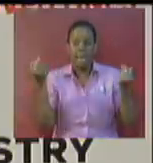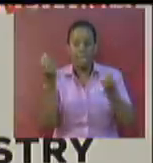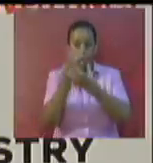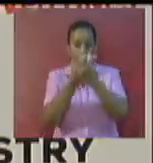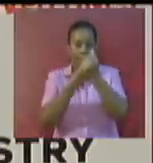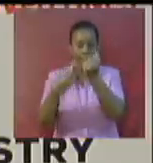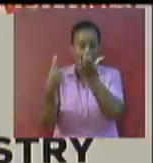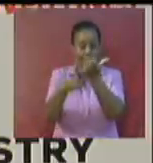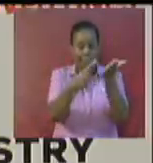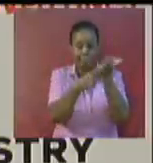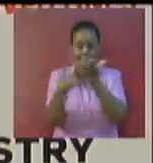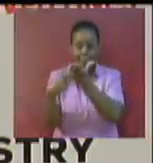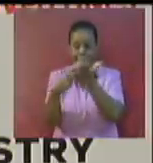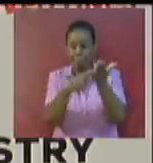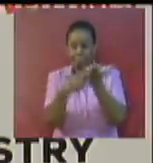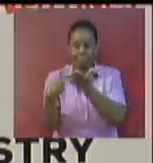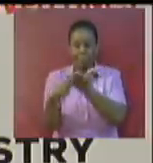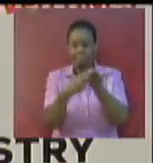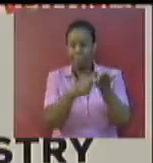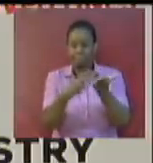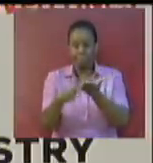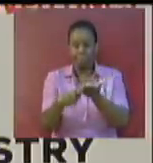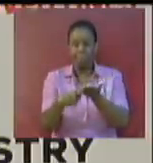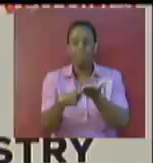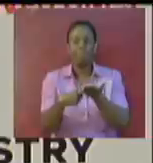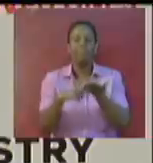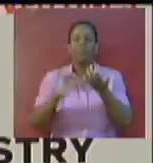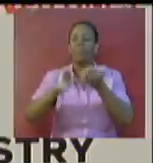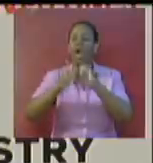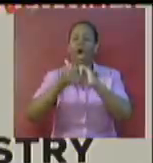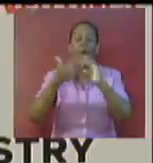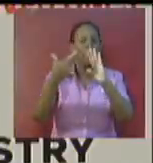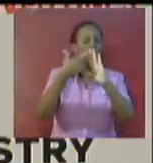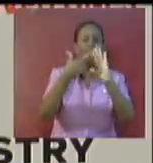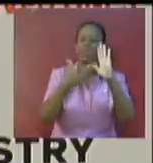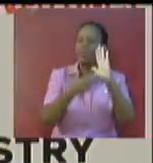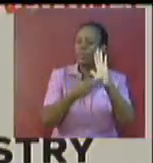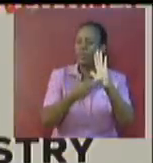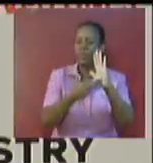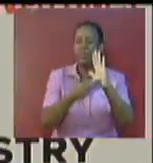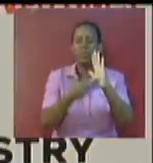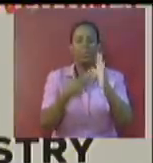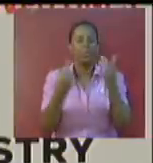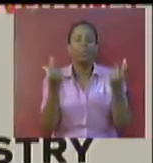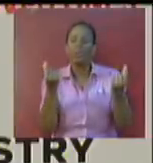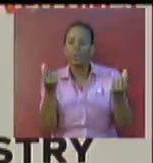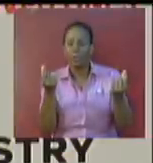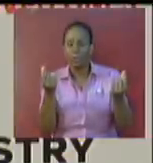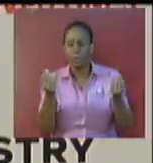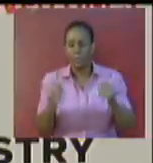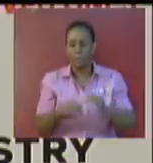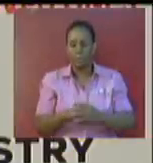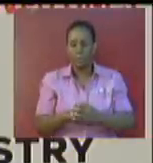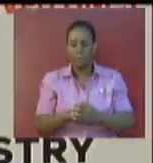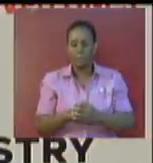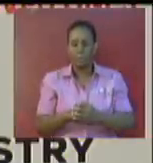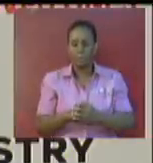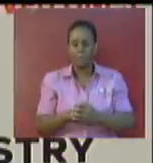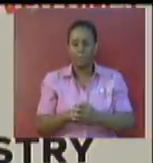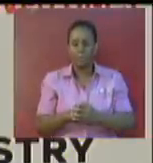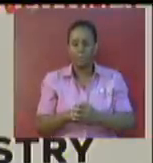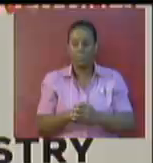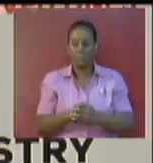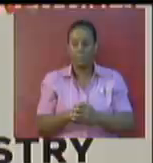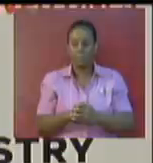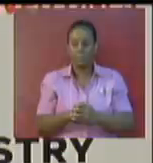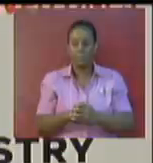related to guideline formulation and those sorts of things. However, the the ministry's role is to give technical advice as it relates to the